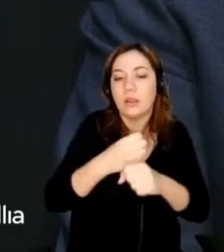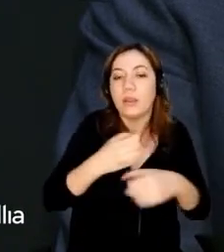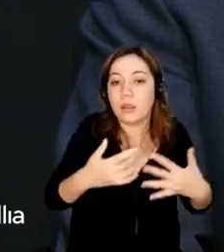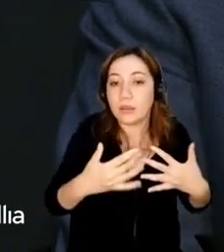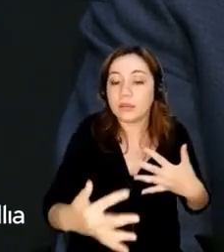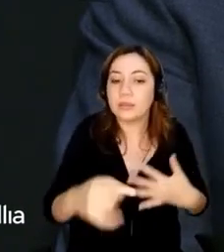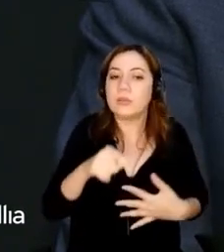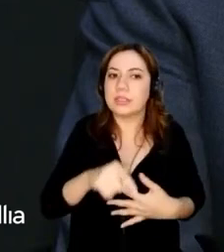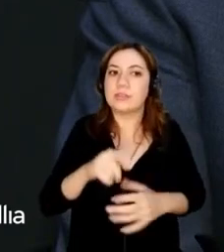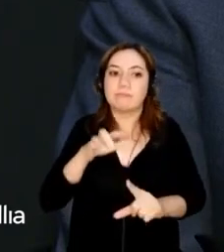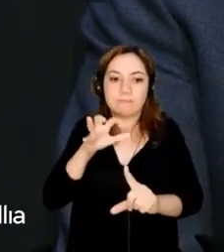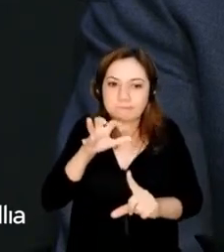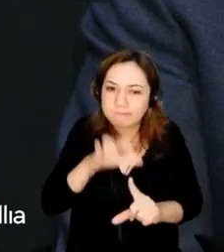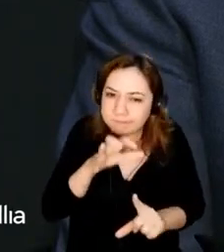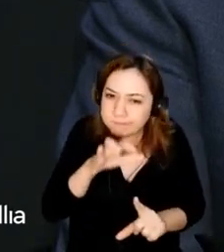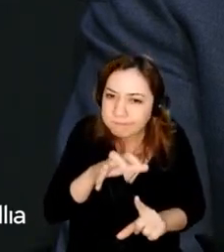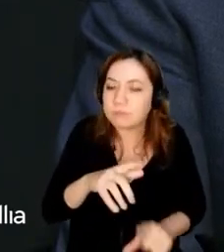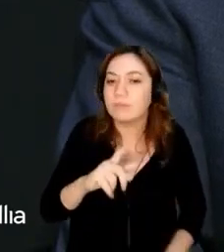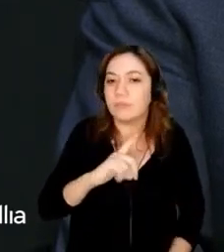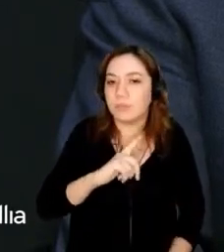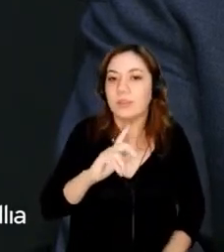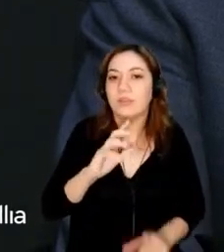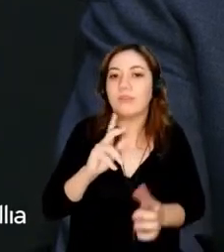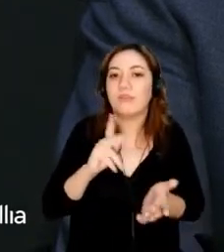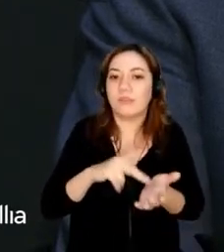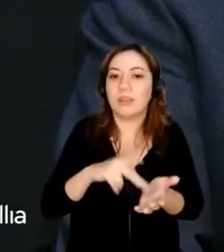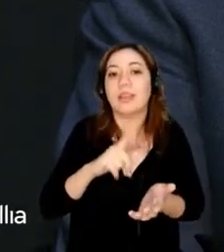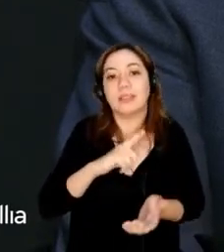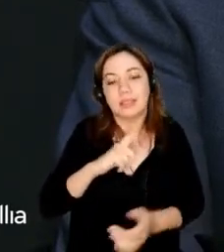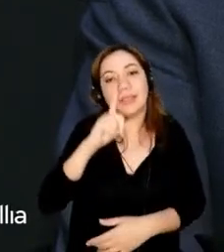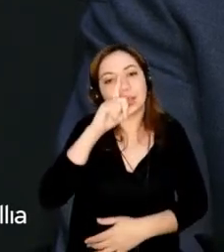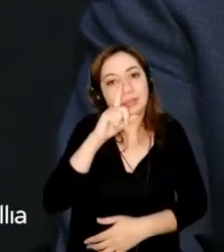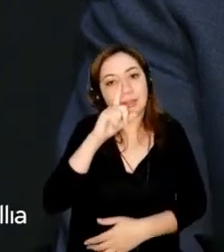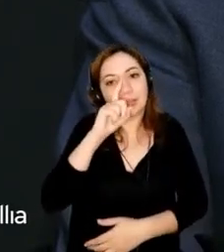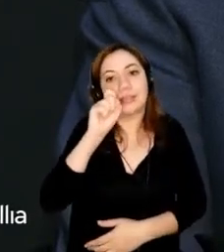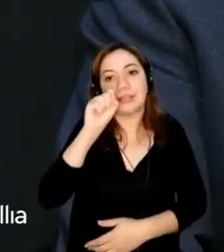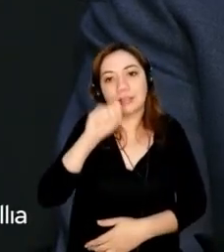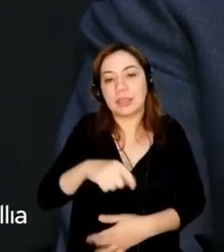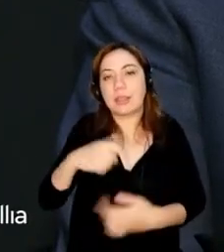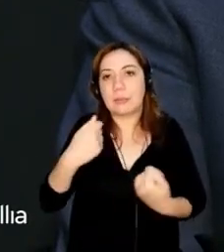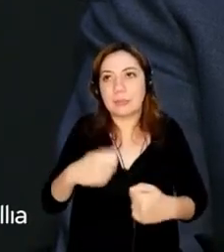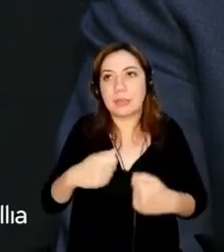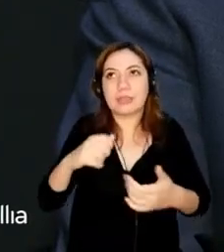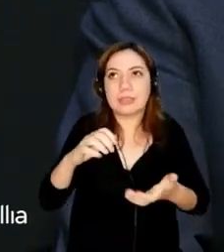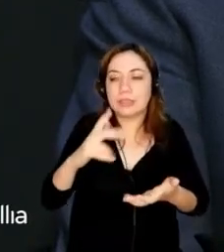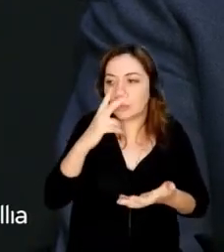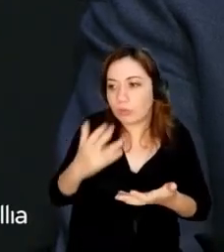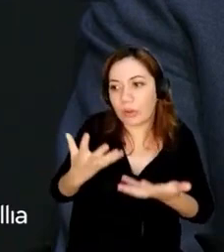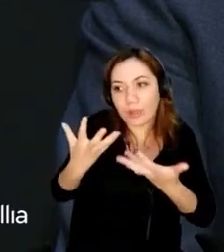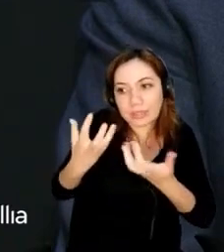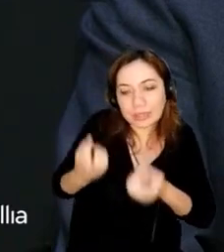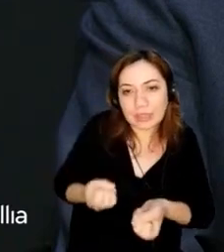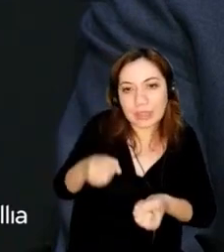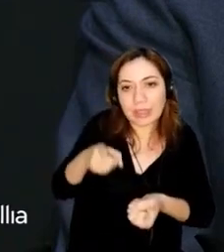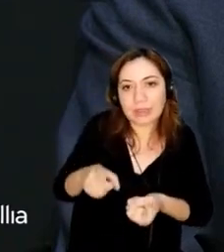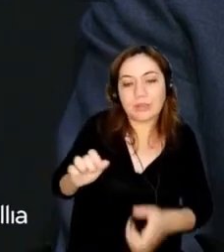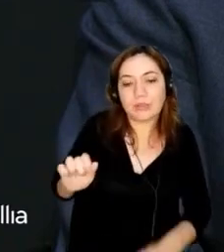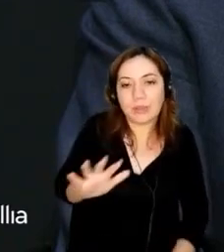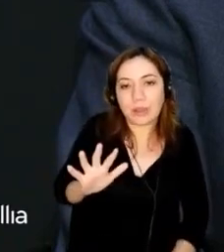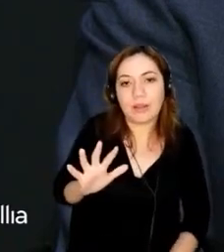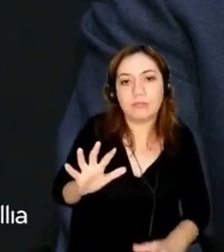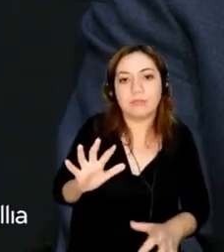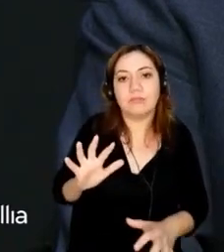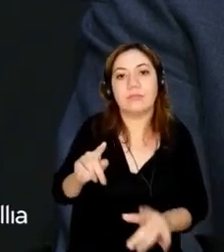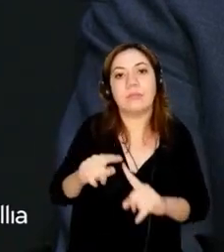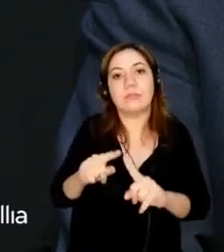definitely, you know, there's some risk involved there to sign up for that value, but it definitely, you know,